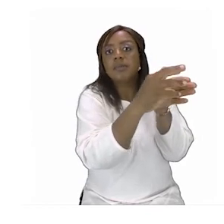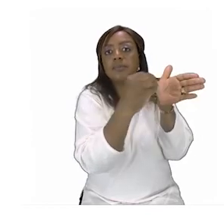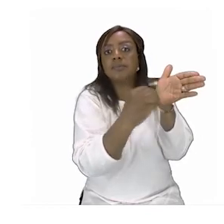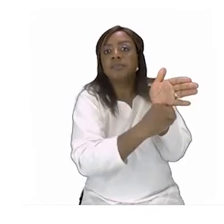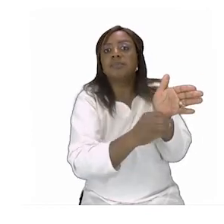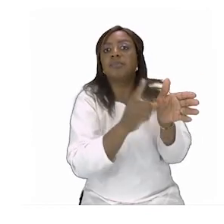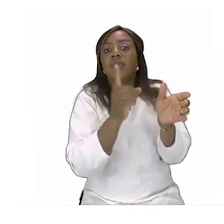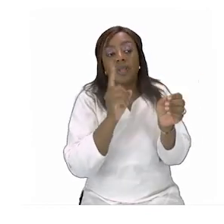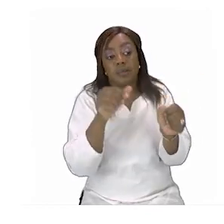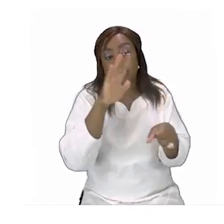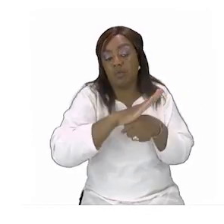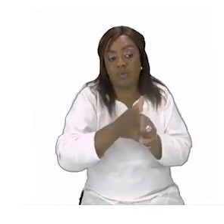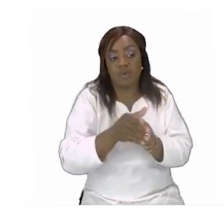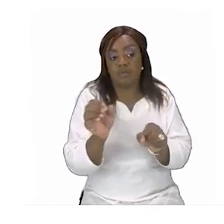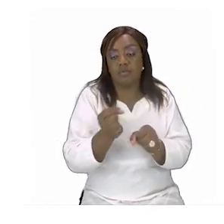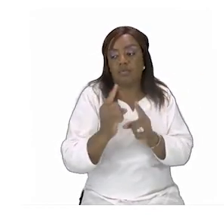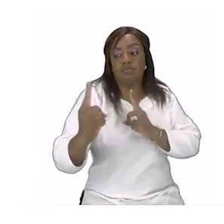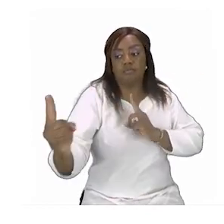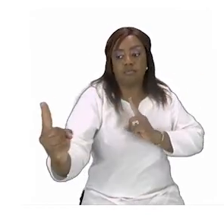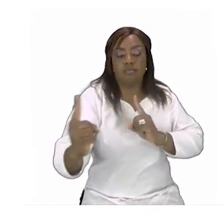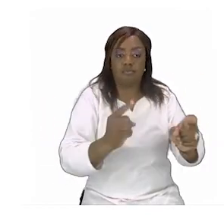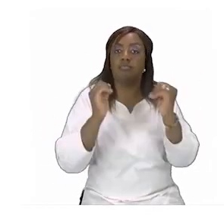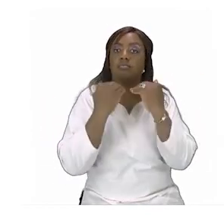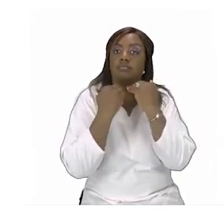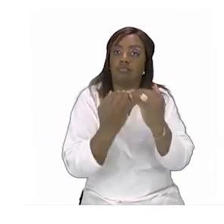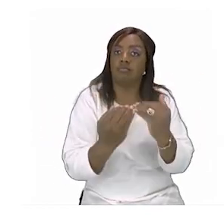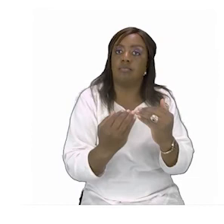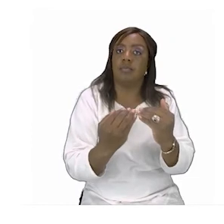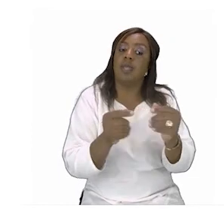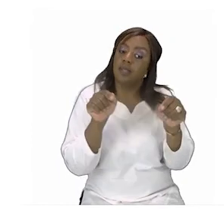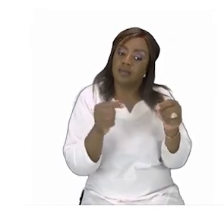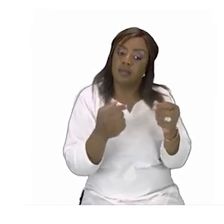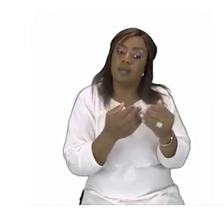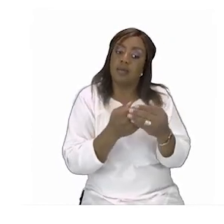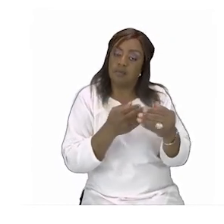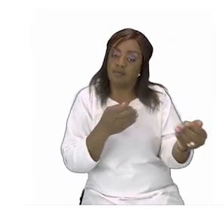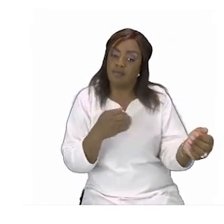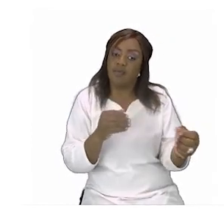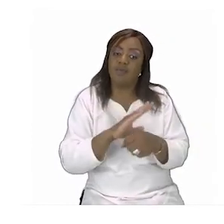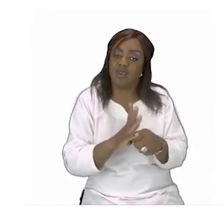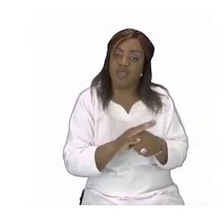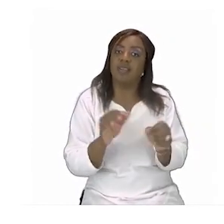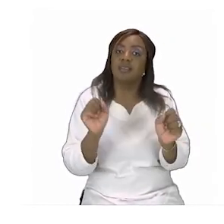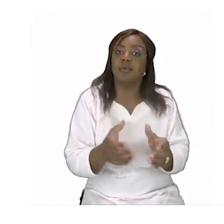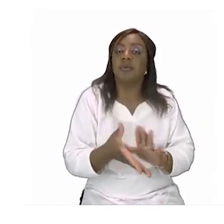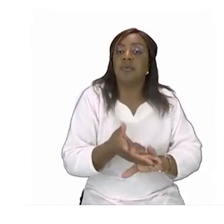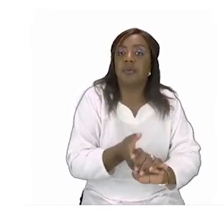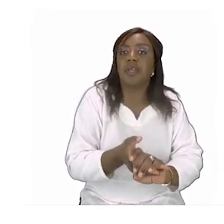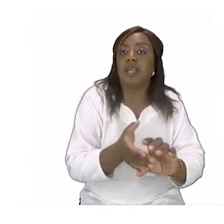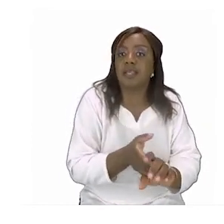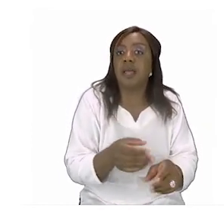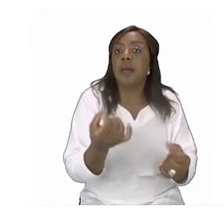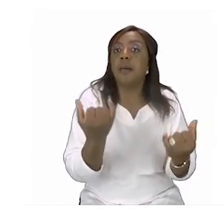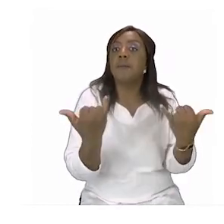So here, I think this was before coronavirus, where you were able to greet someone with a